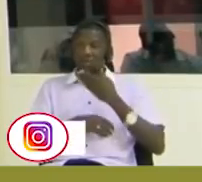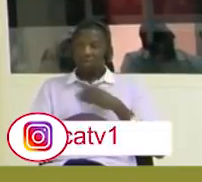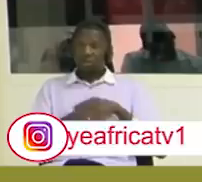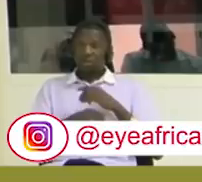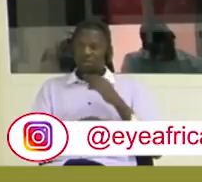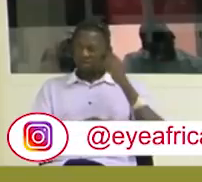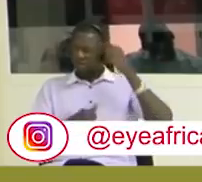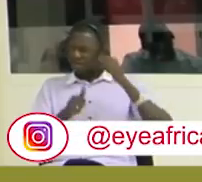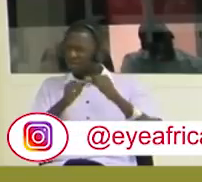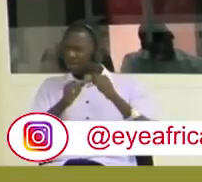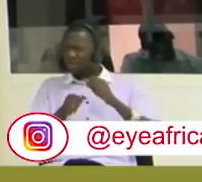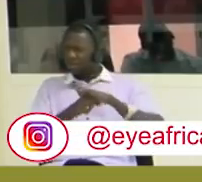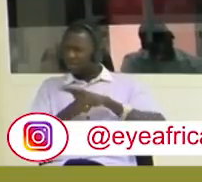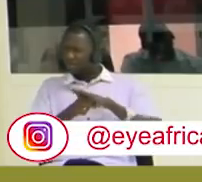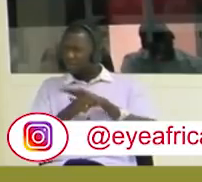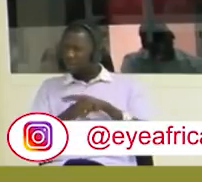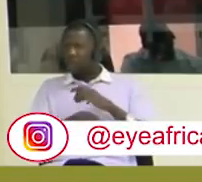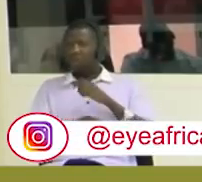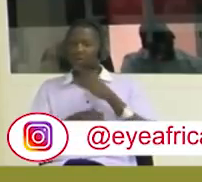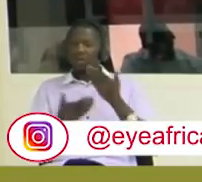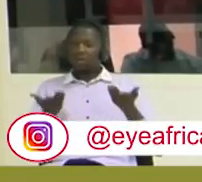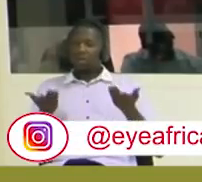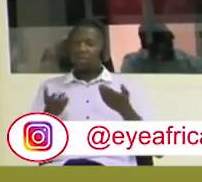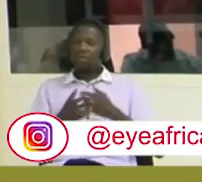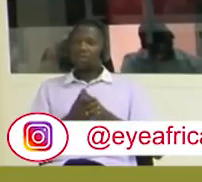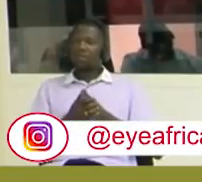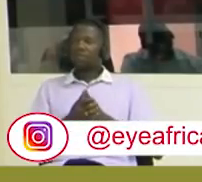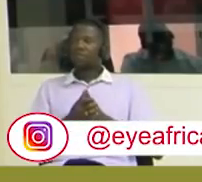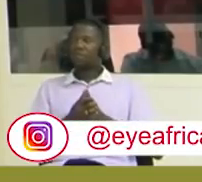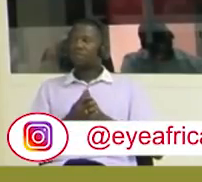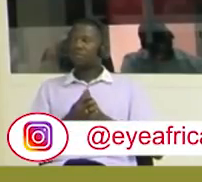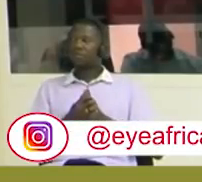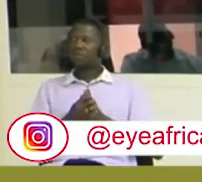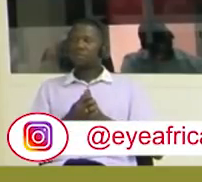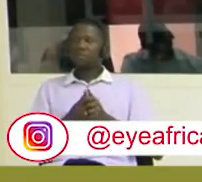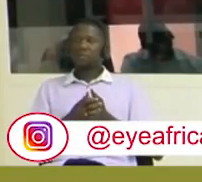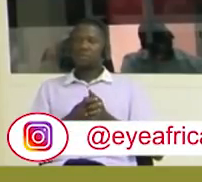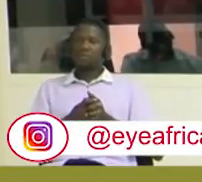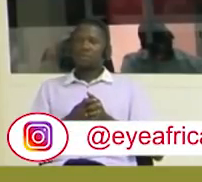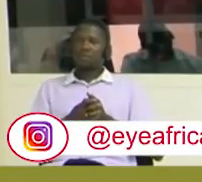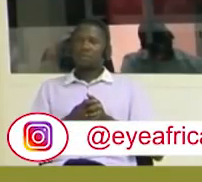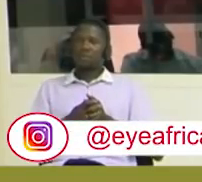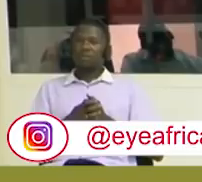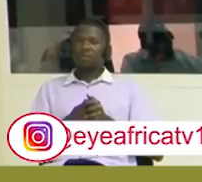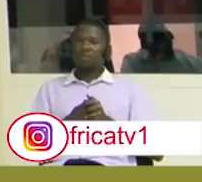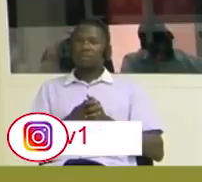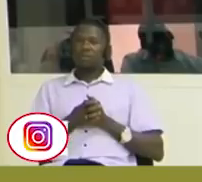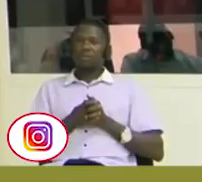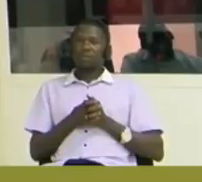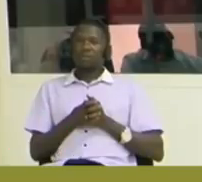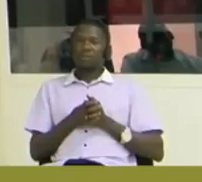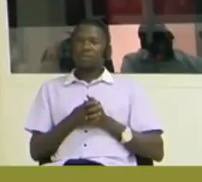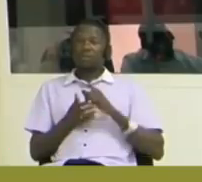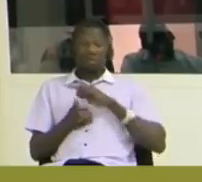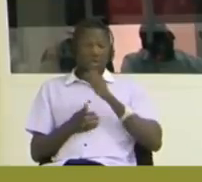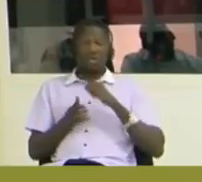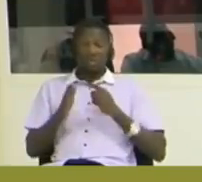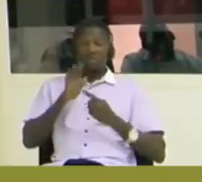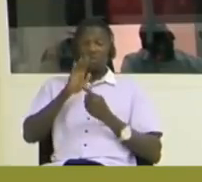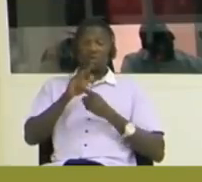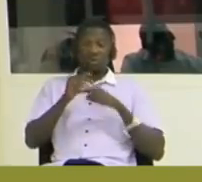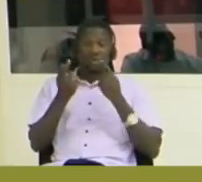memorable, Mr. Singhateh? And why? You were just holding the fort while the president has gone. But an important fort, for that